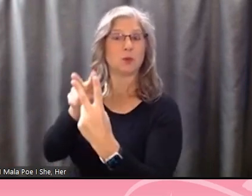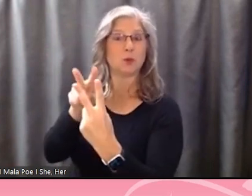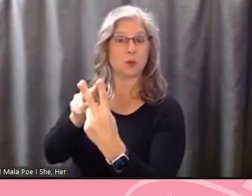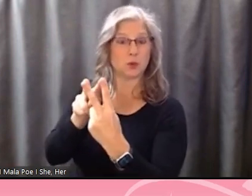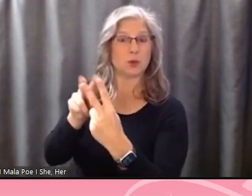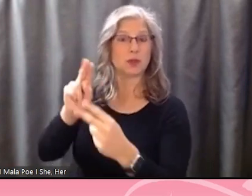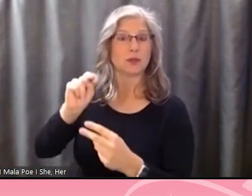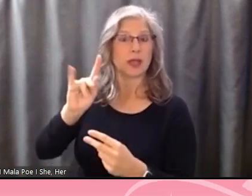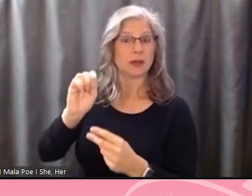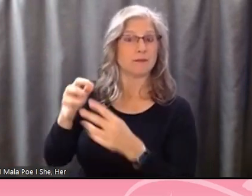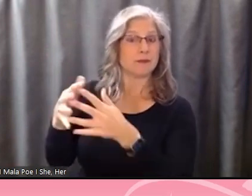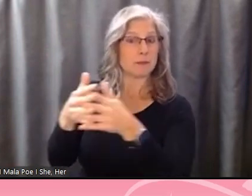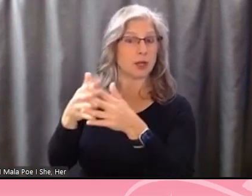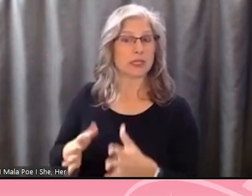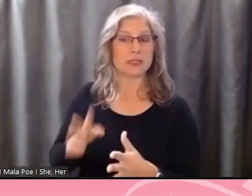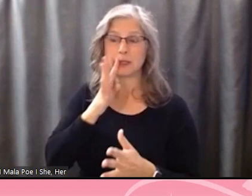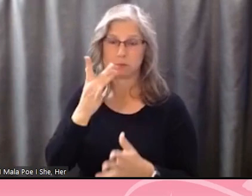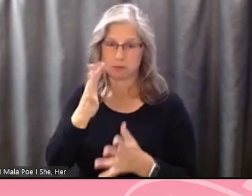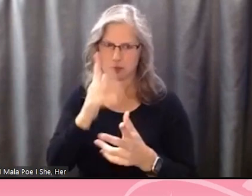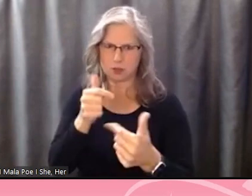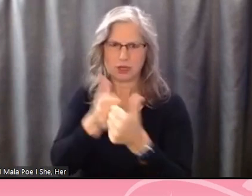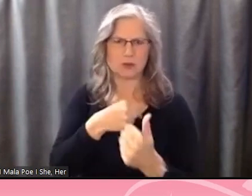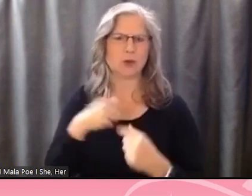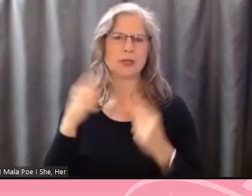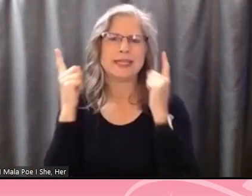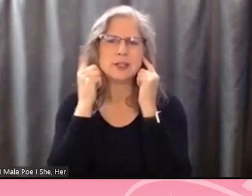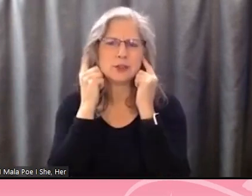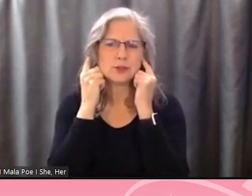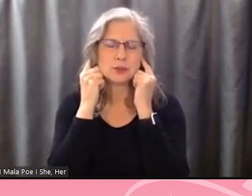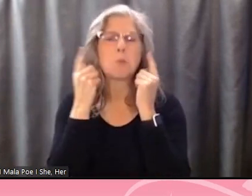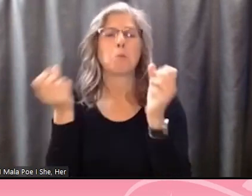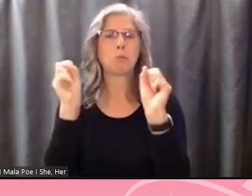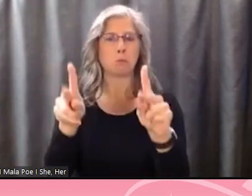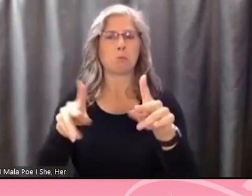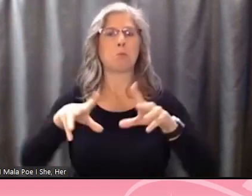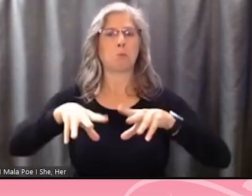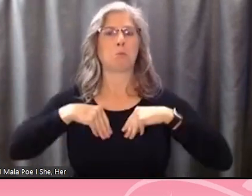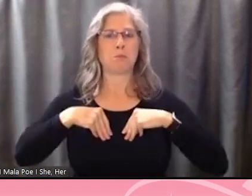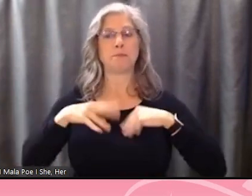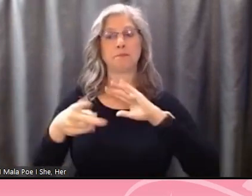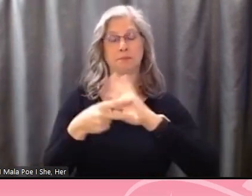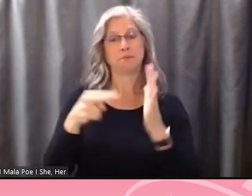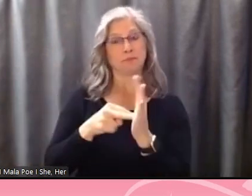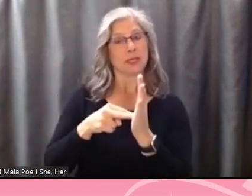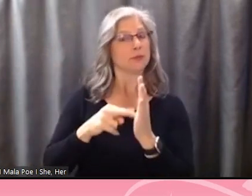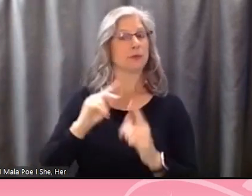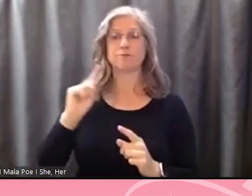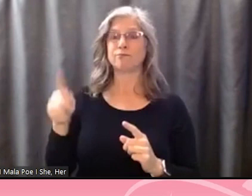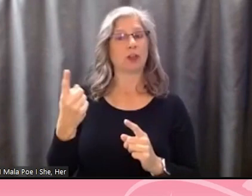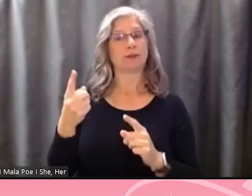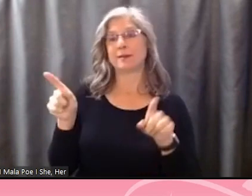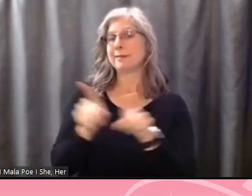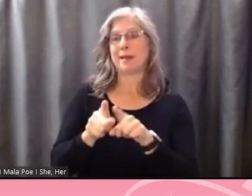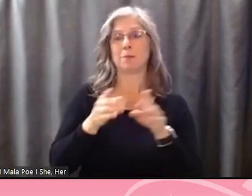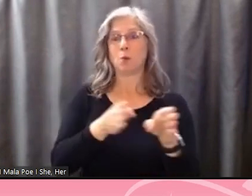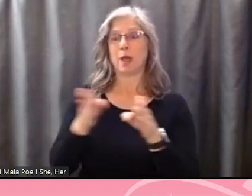English speakers might have challenged your ears. Okay, that means that just in the same way that we